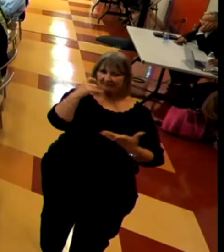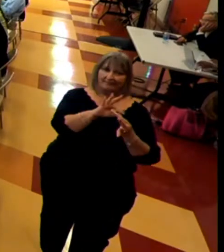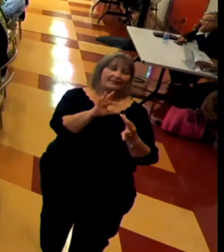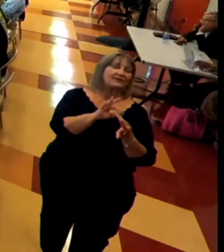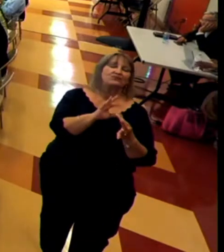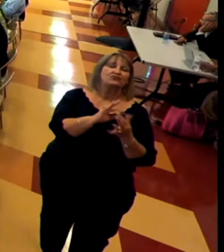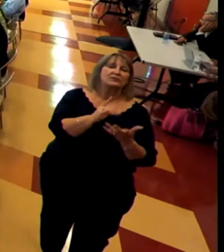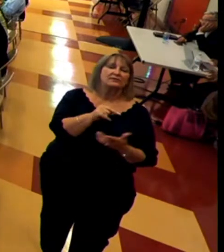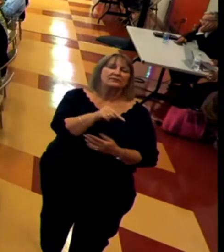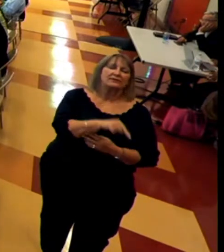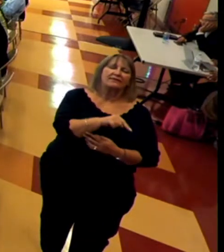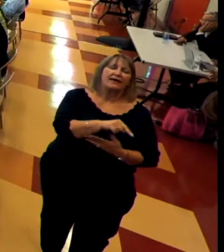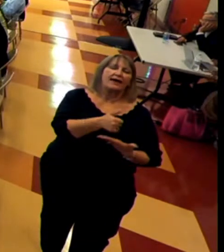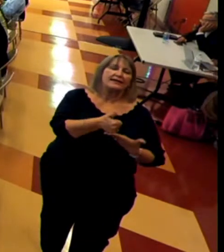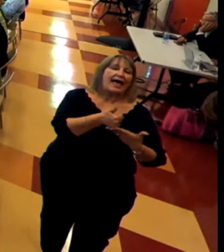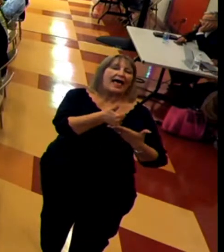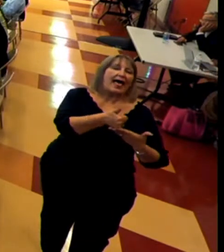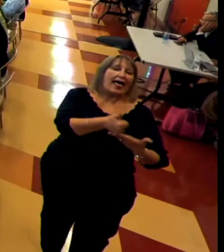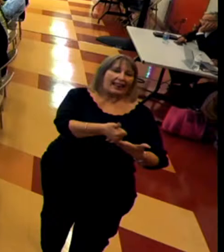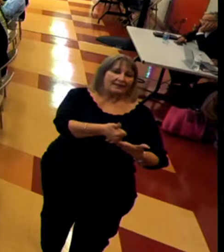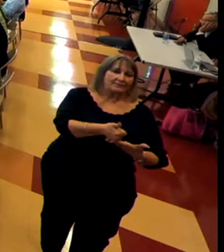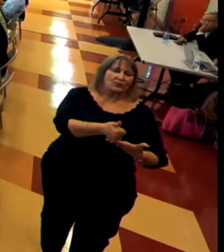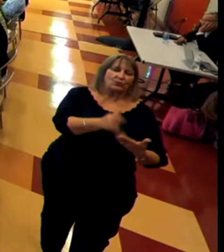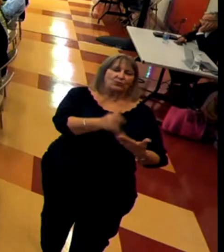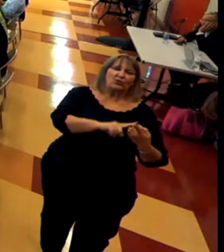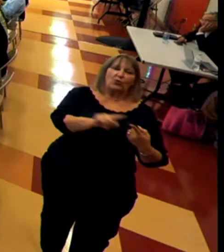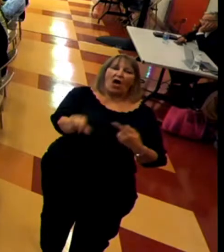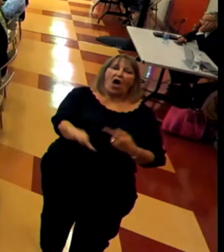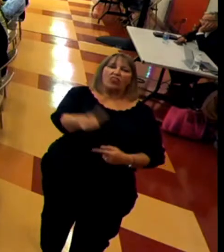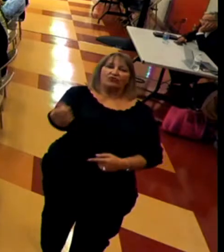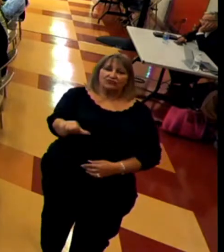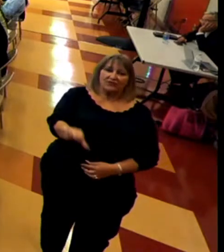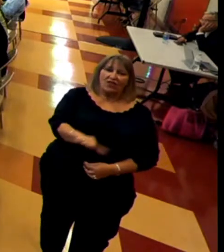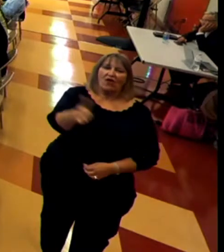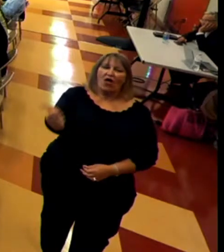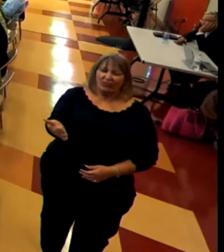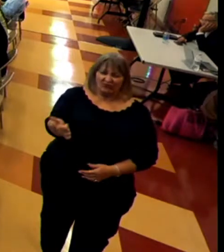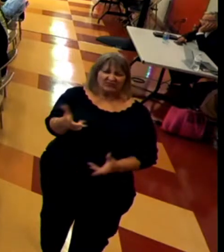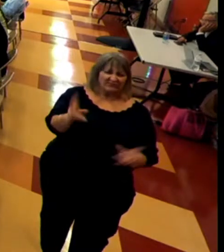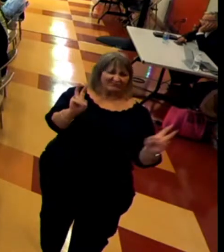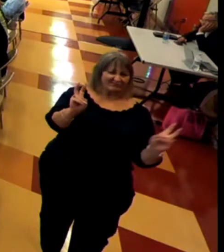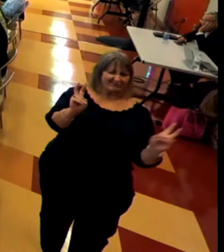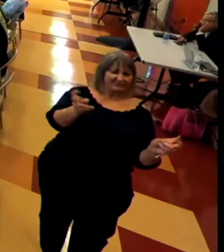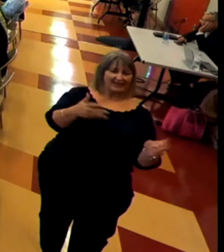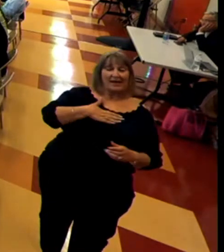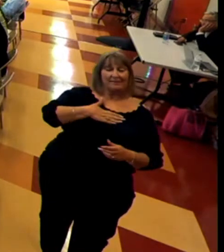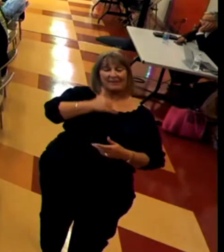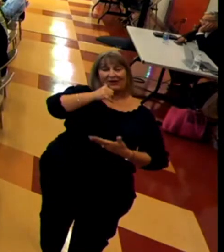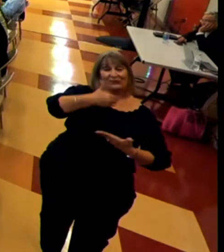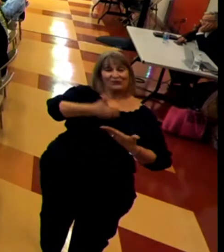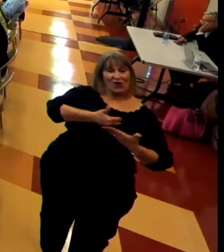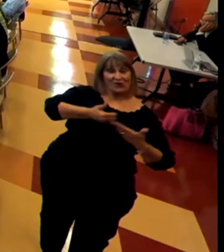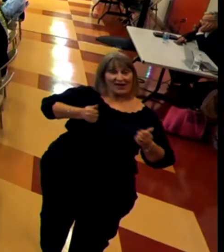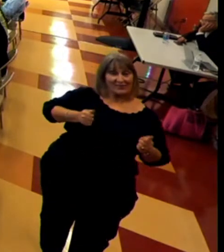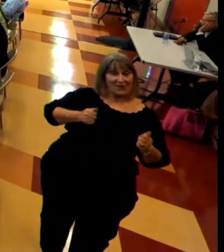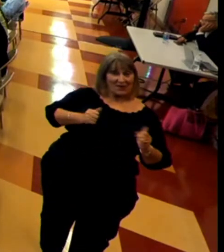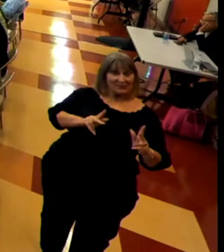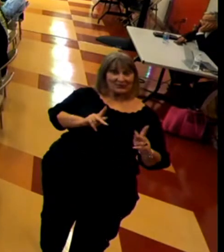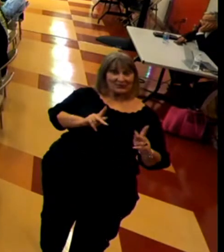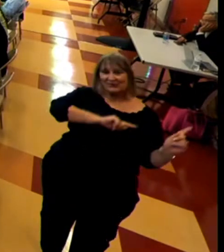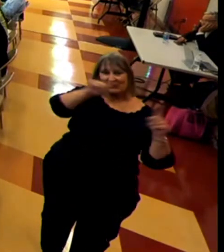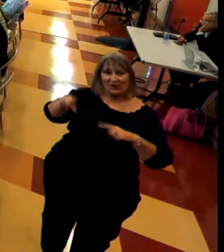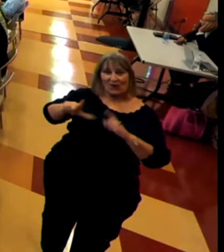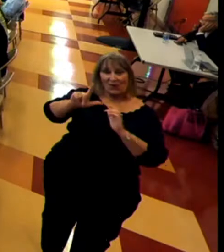It's brought to the others, right? My daughter had the chance last year to go to Louisiana and compete for the World